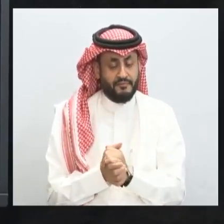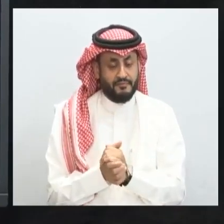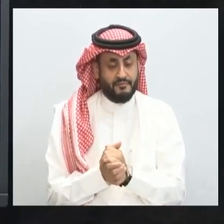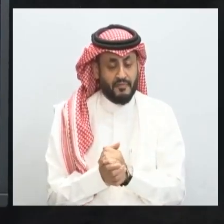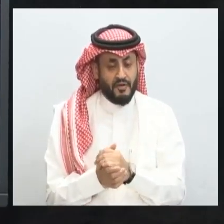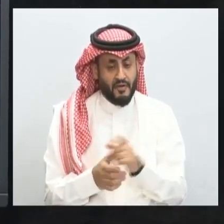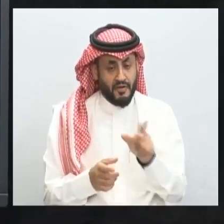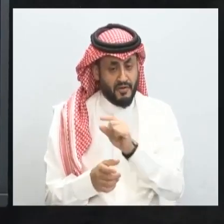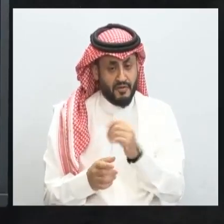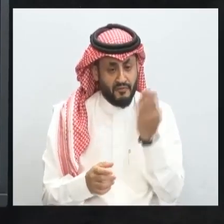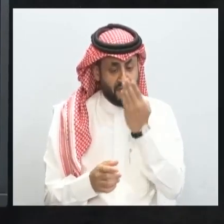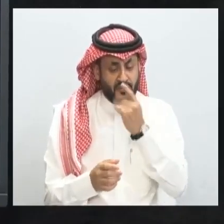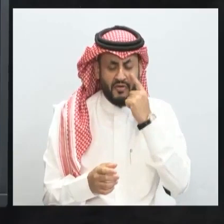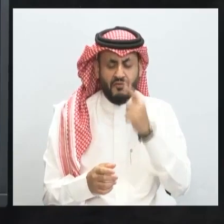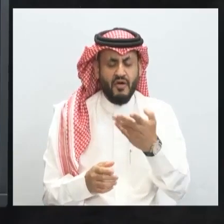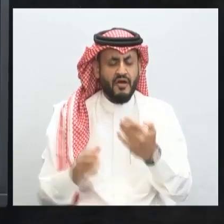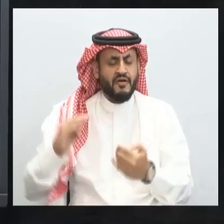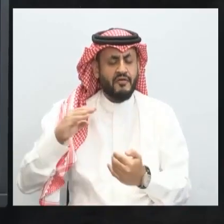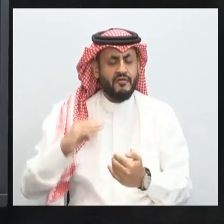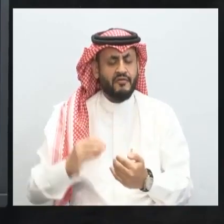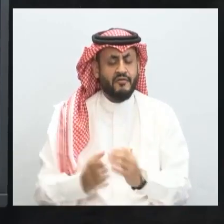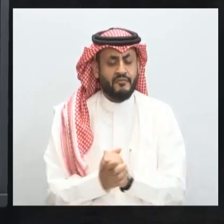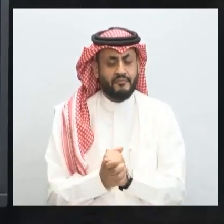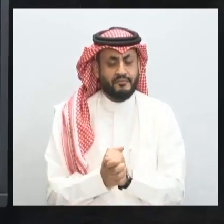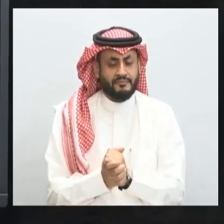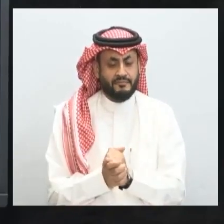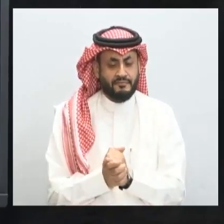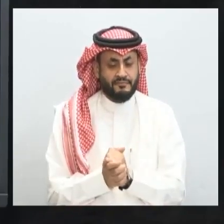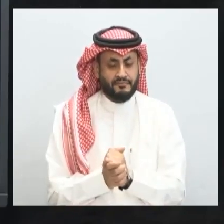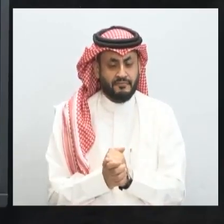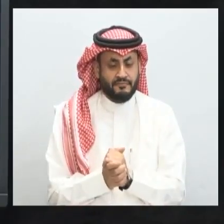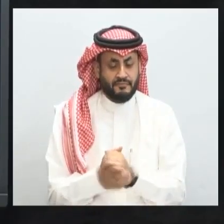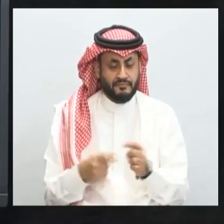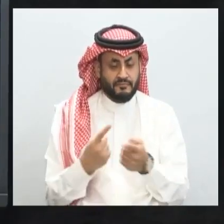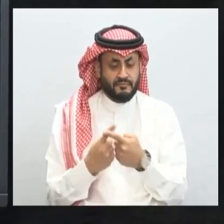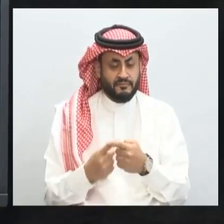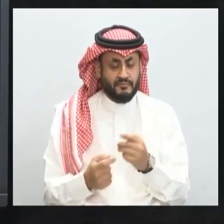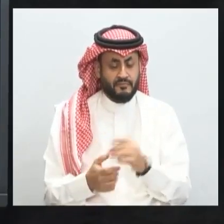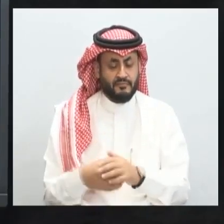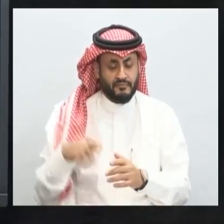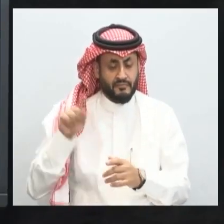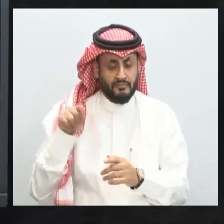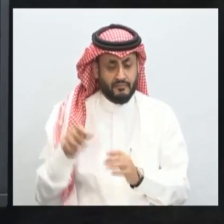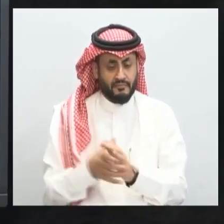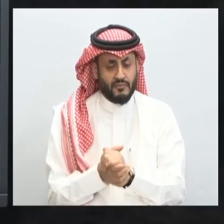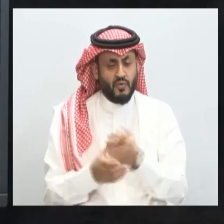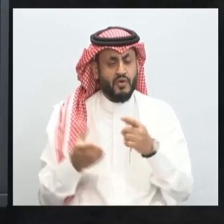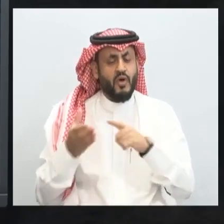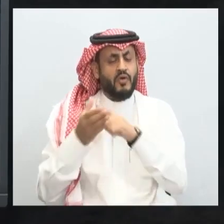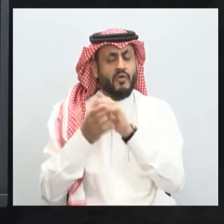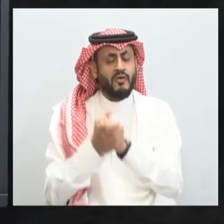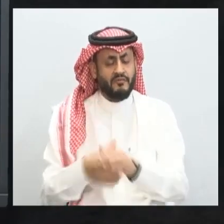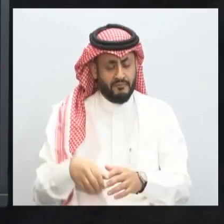you are going to look for the answers for the reading or the comprehension questions. We have number one, what is the goal of the